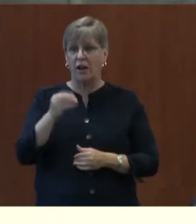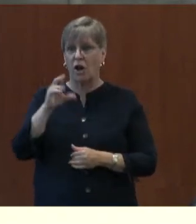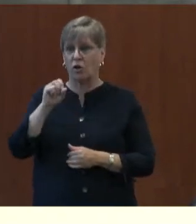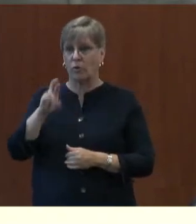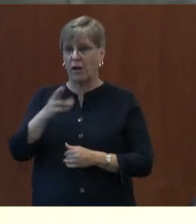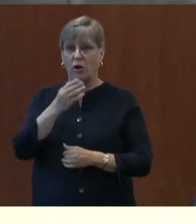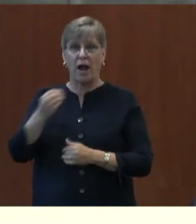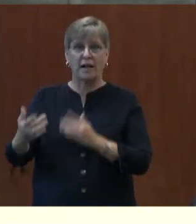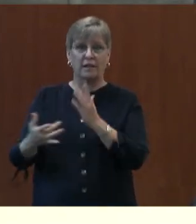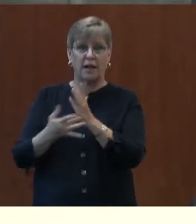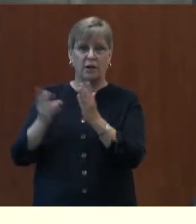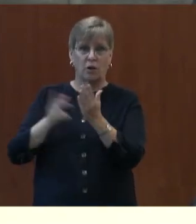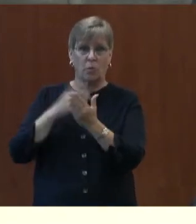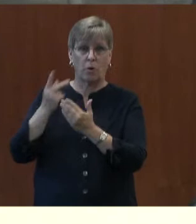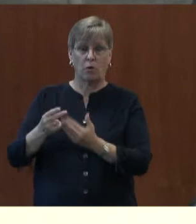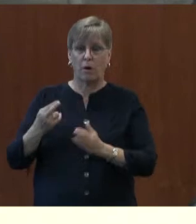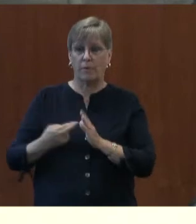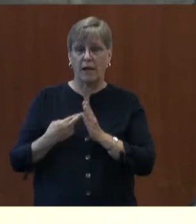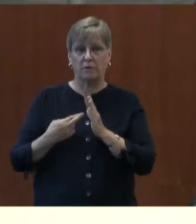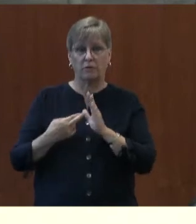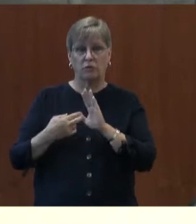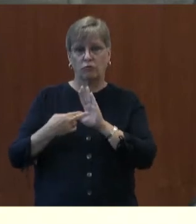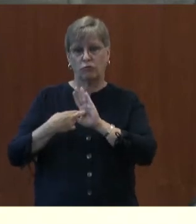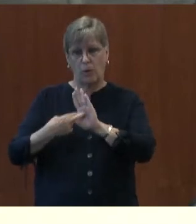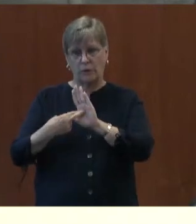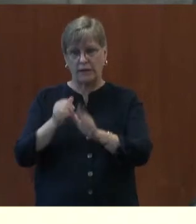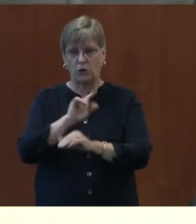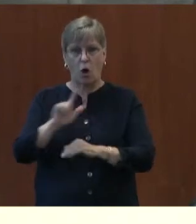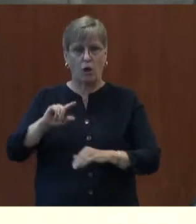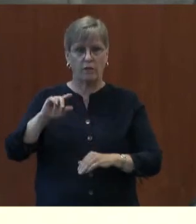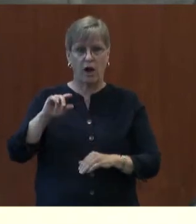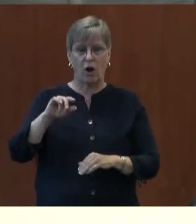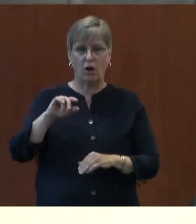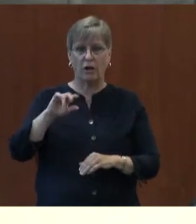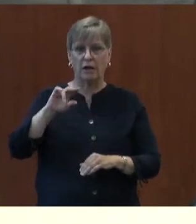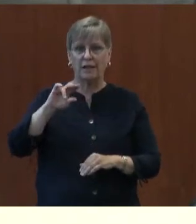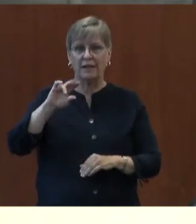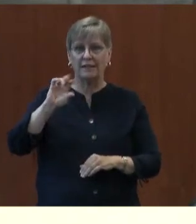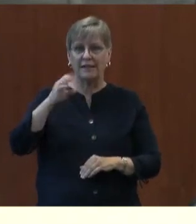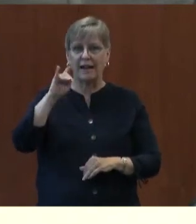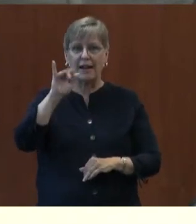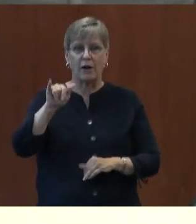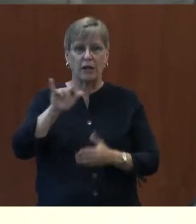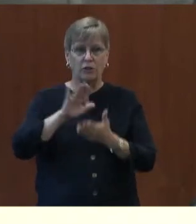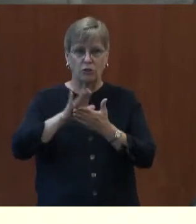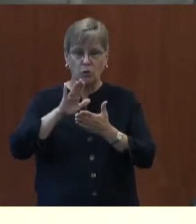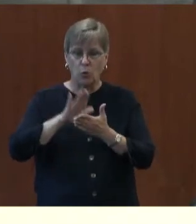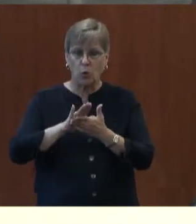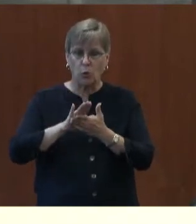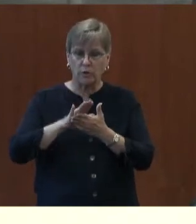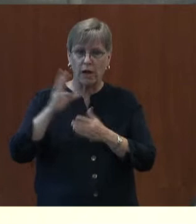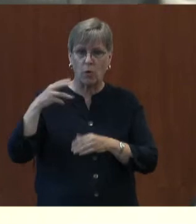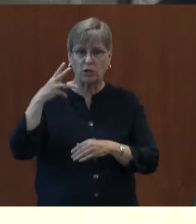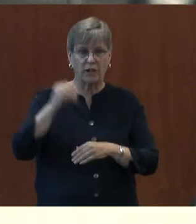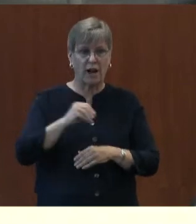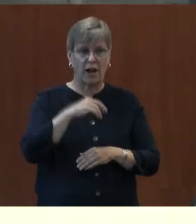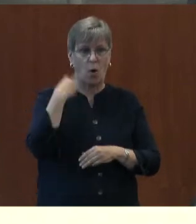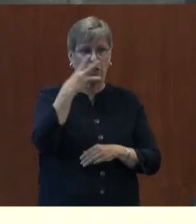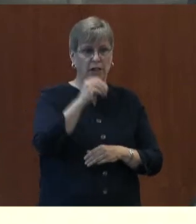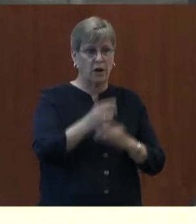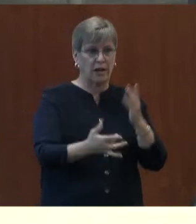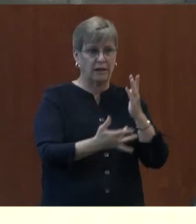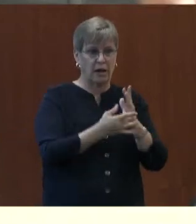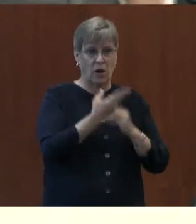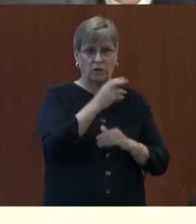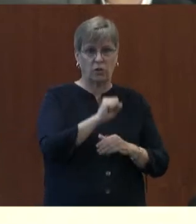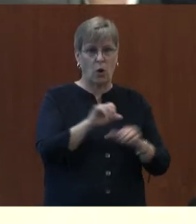that's represented in all of our secondary schools and the Washington County Technical High School, just a standard